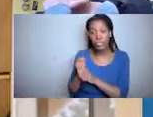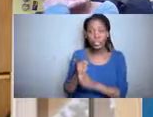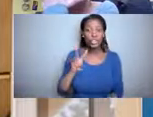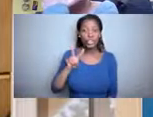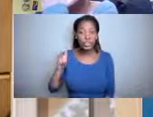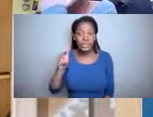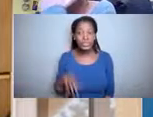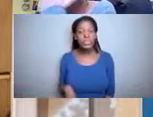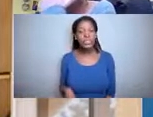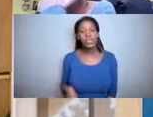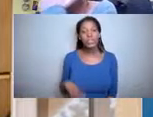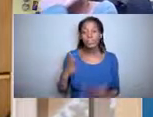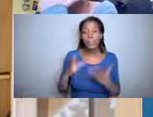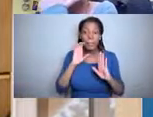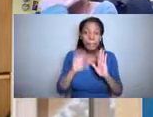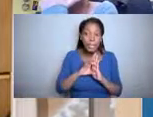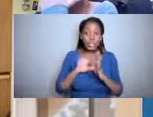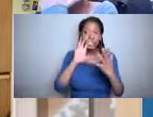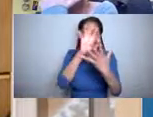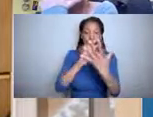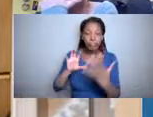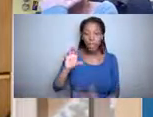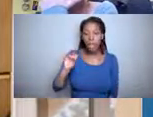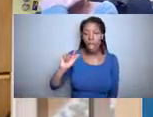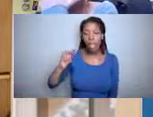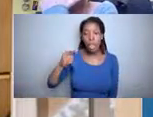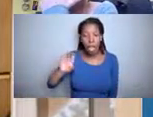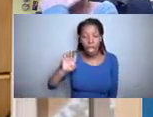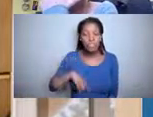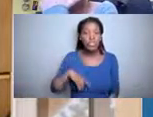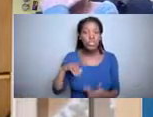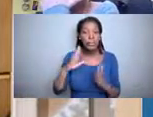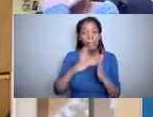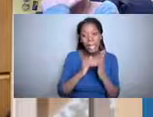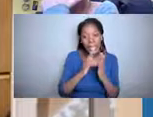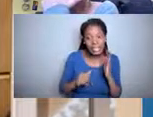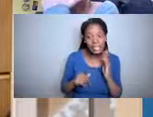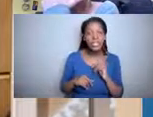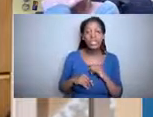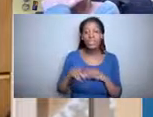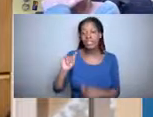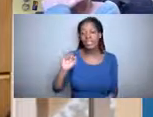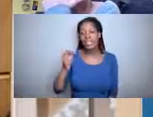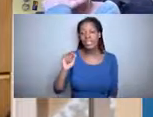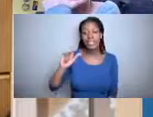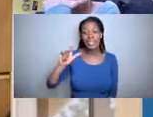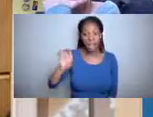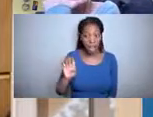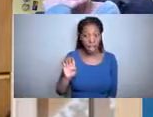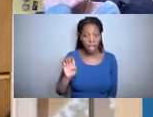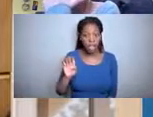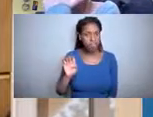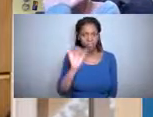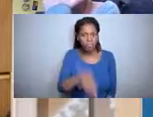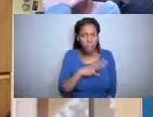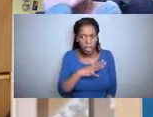paintings um even textiles and i would say like if that's the case that's also fine as well and then what we would do is we